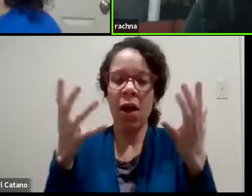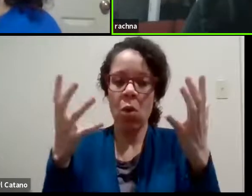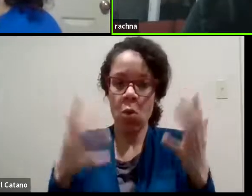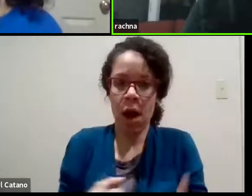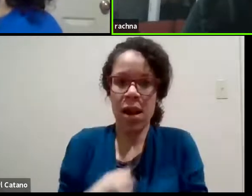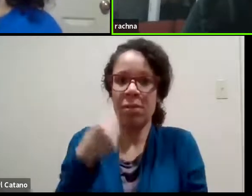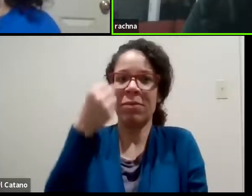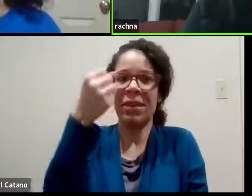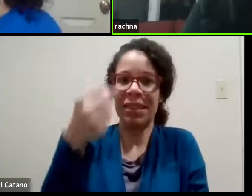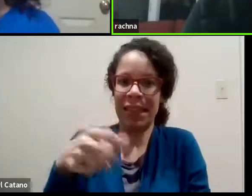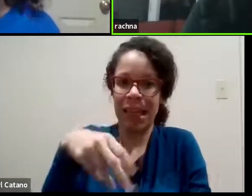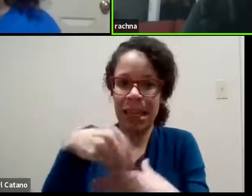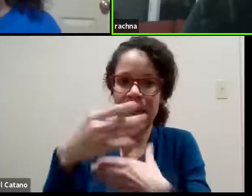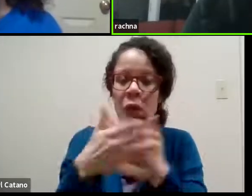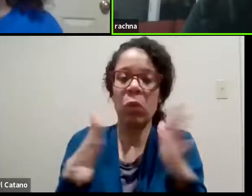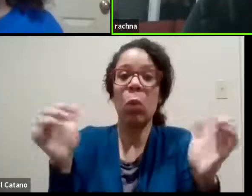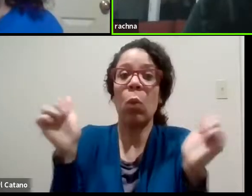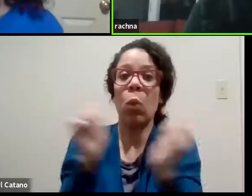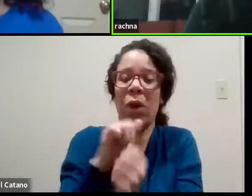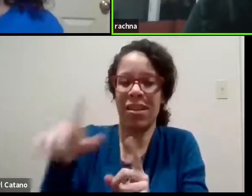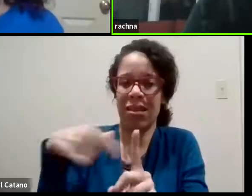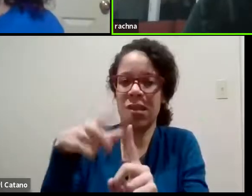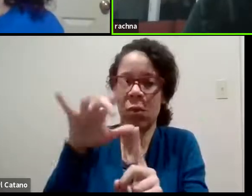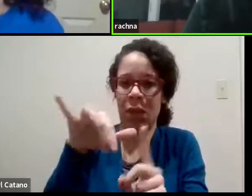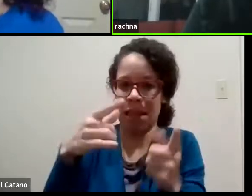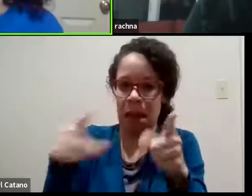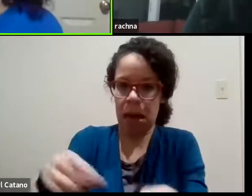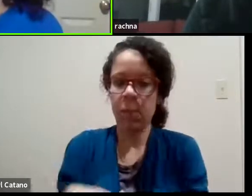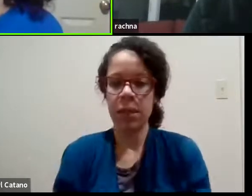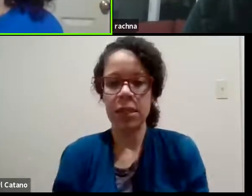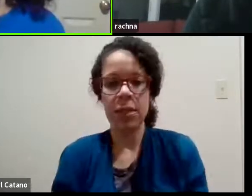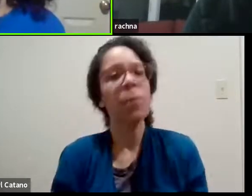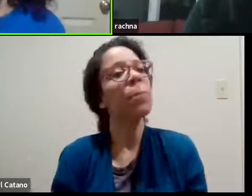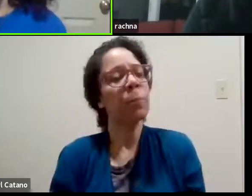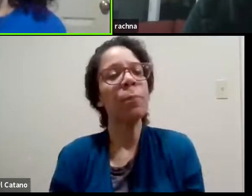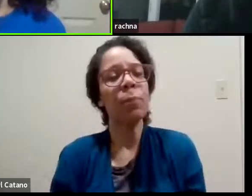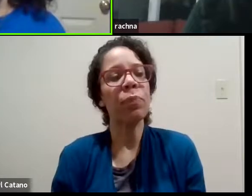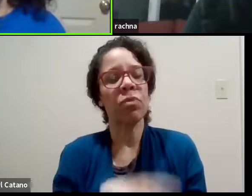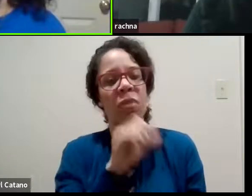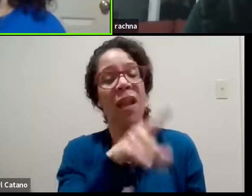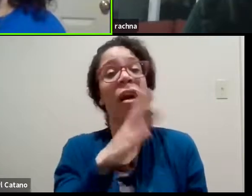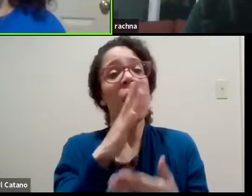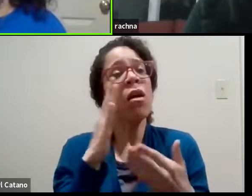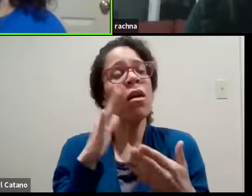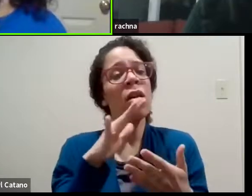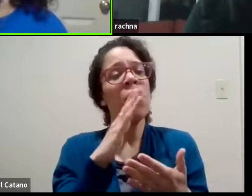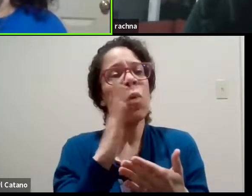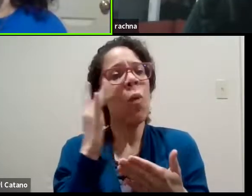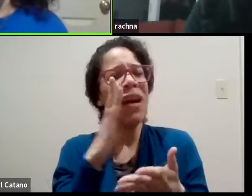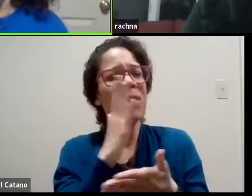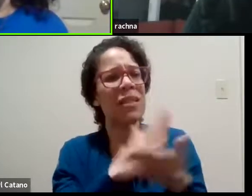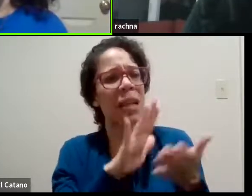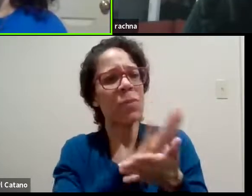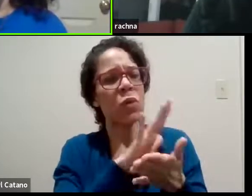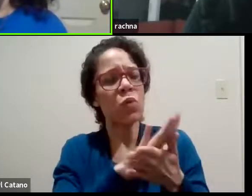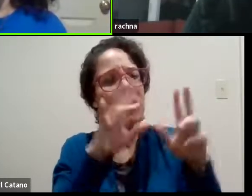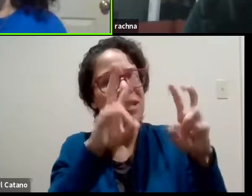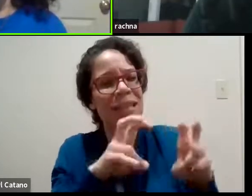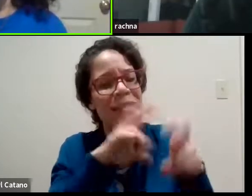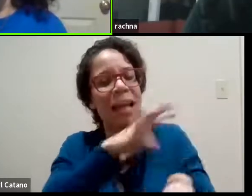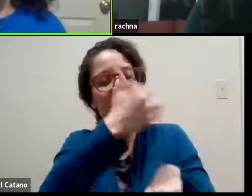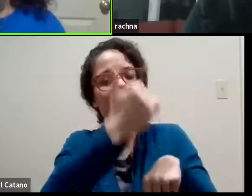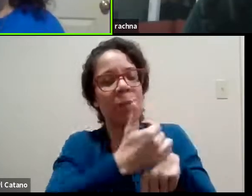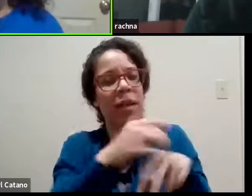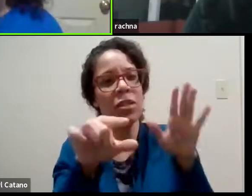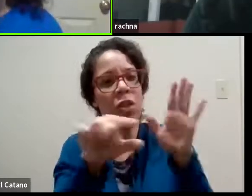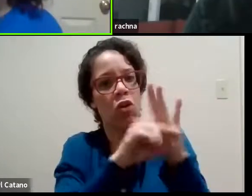with them when that's happening. Yeah. Why do some schools do assessments based on grade level and then other